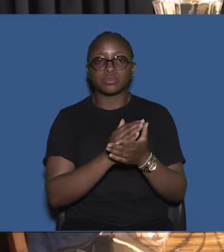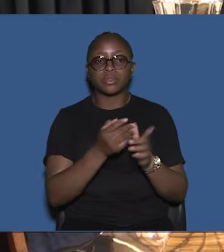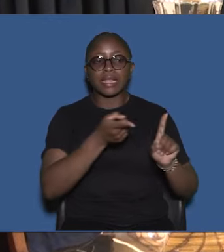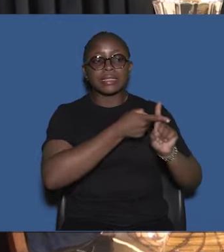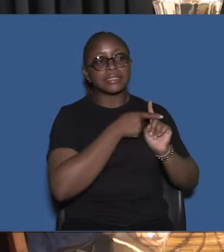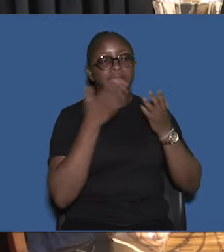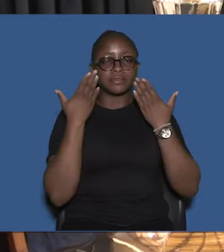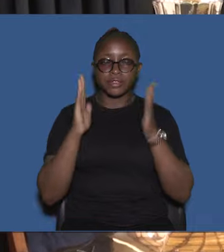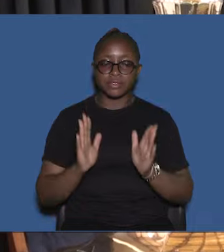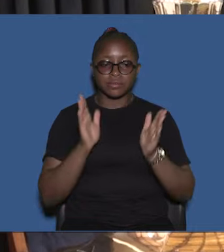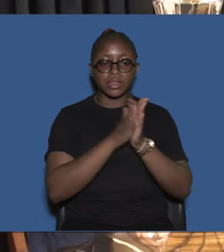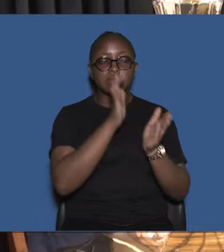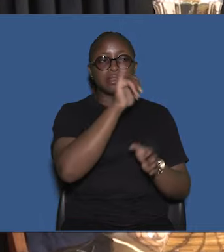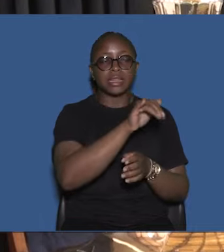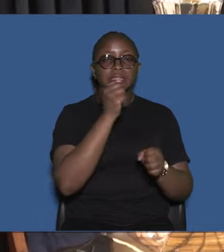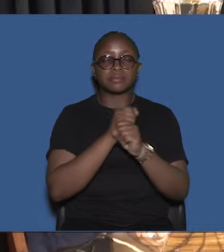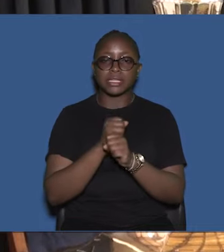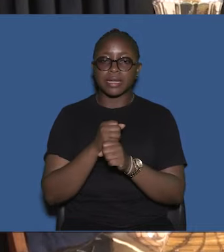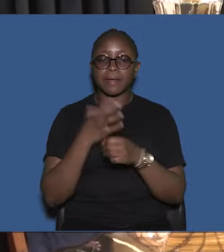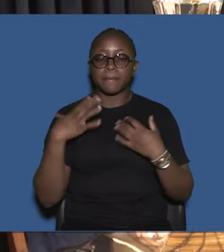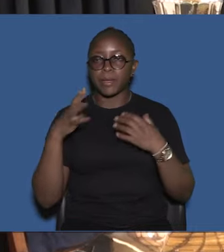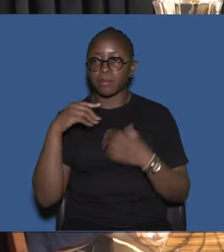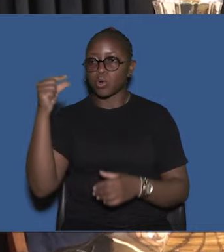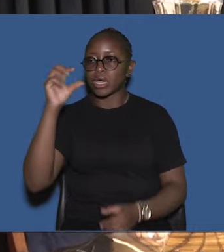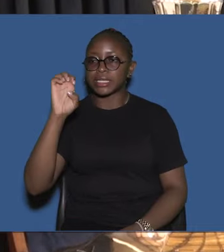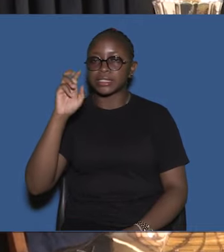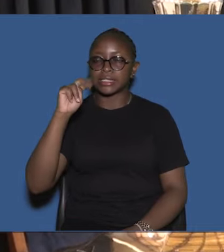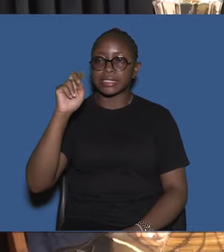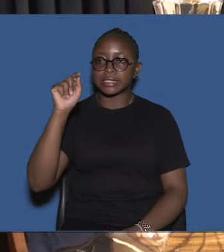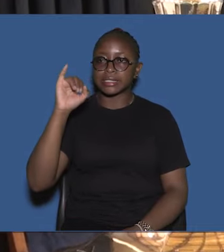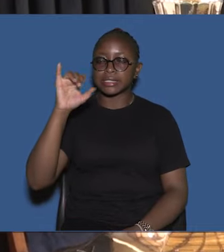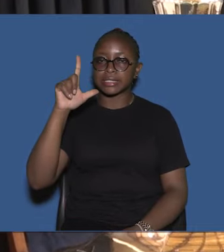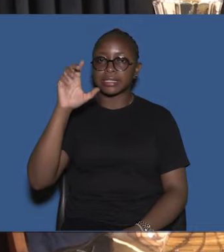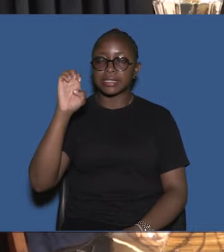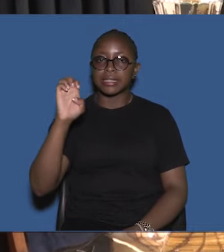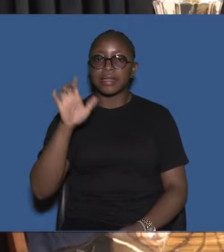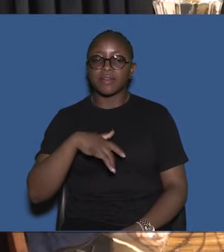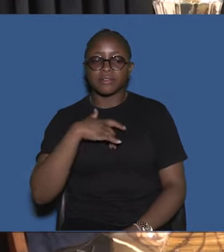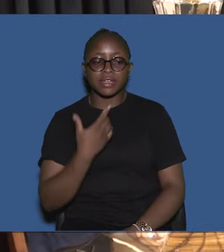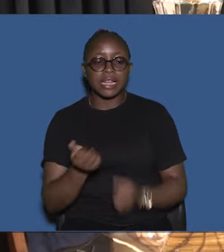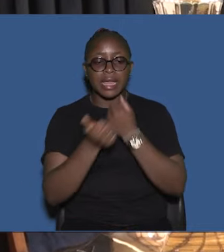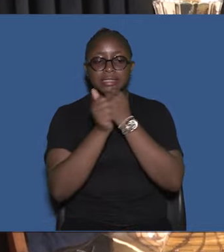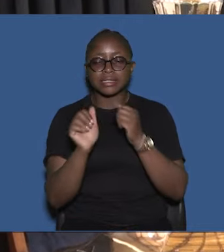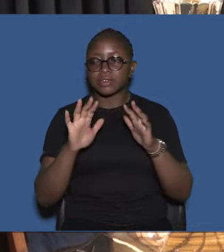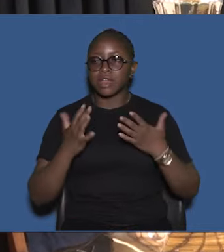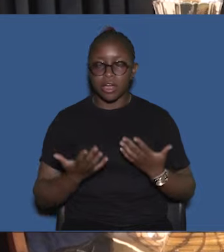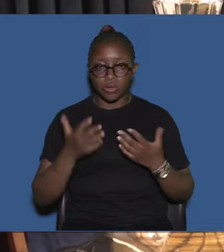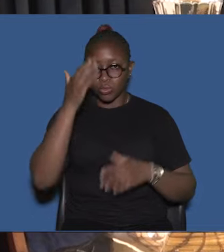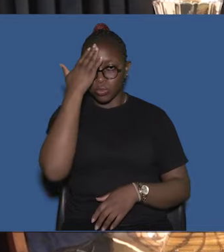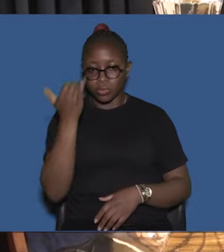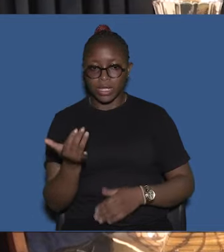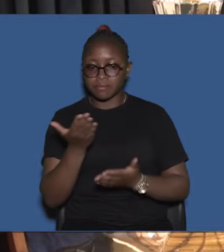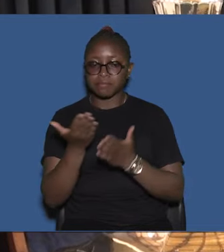made the Gentiles to now wonder, how will they then get saved, because they are not children or they are